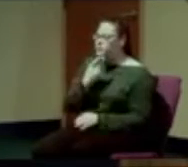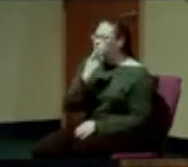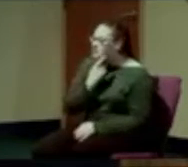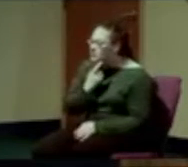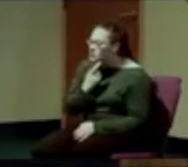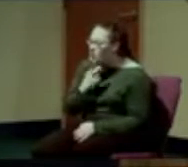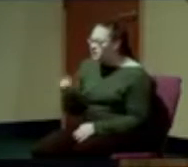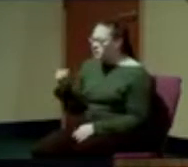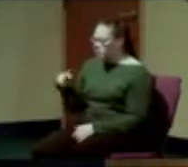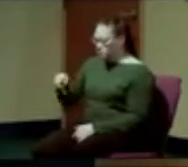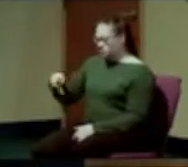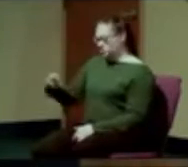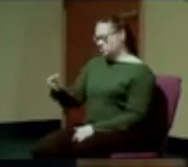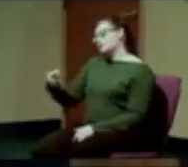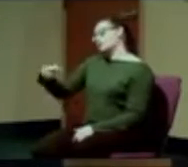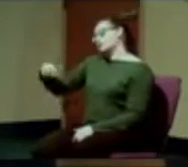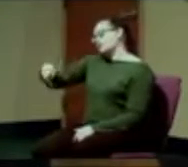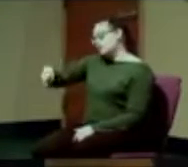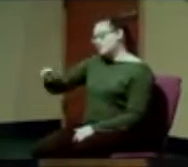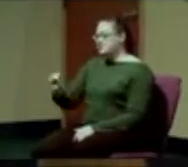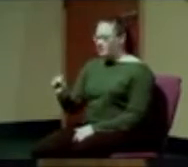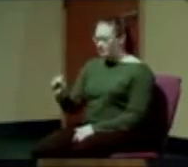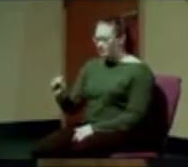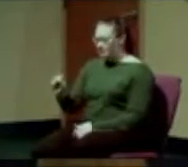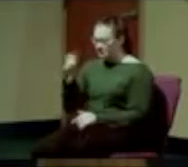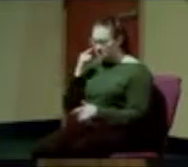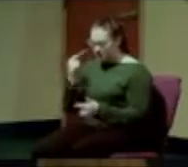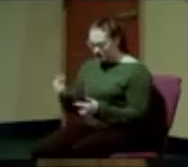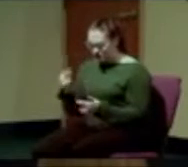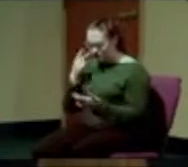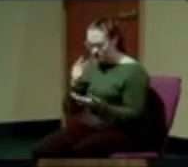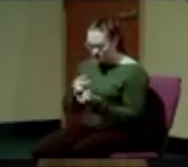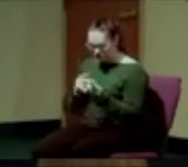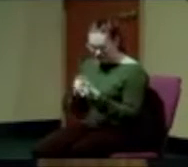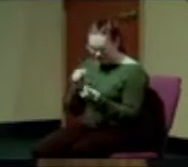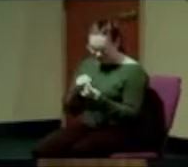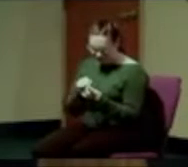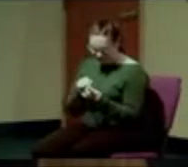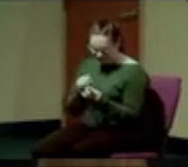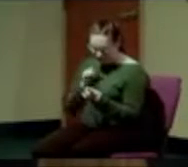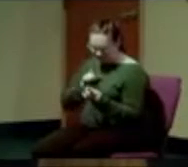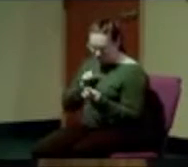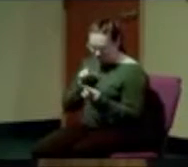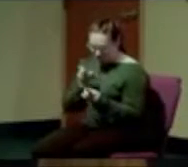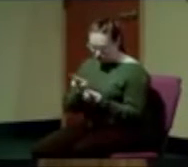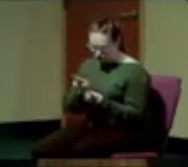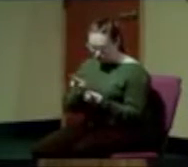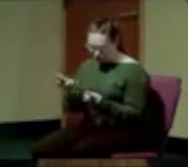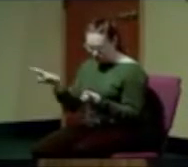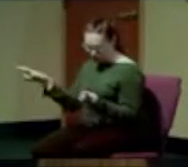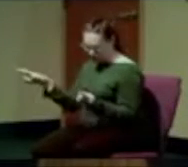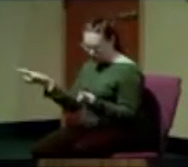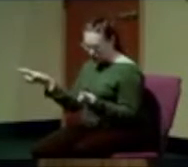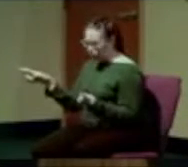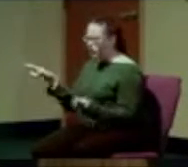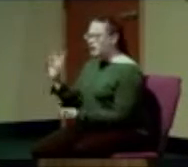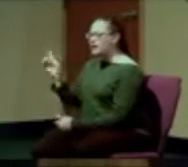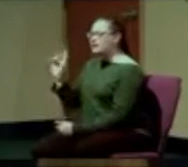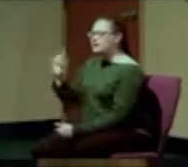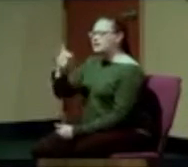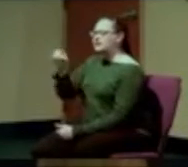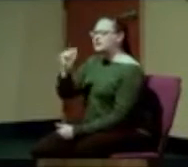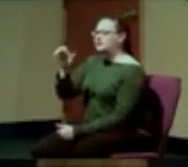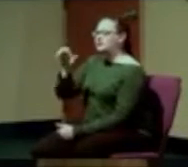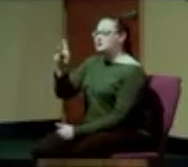amazing because the GPS will now tell me turn right at the Jack in the Box.